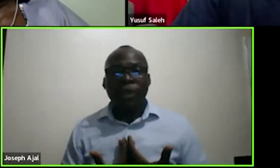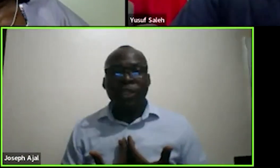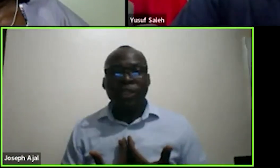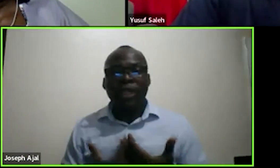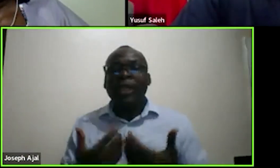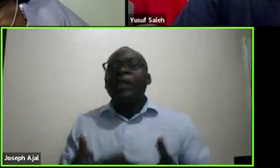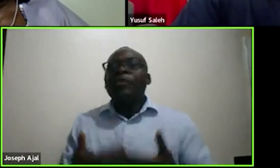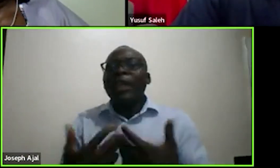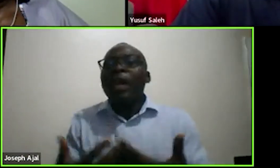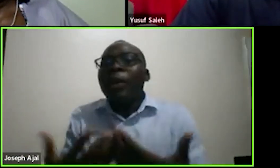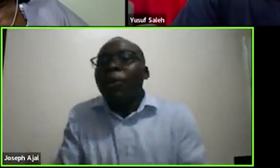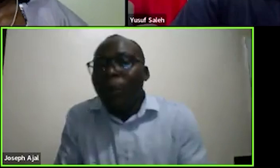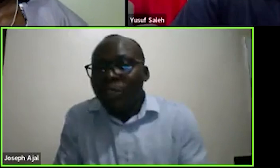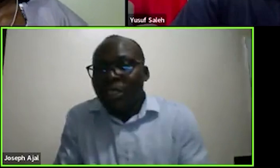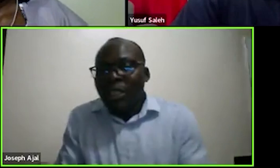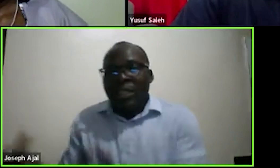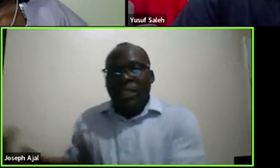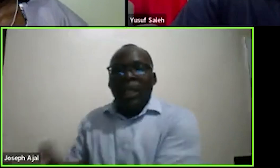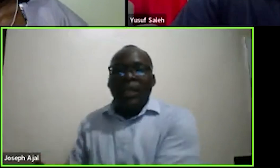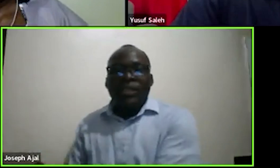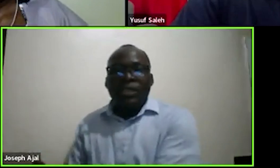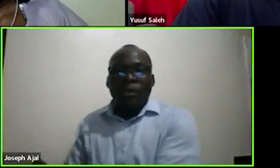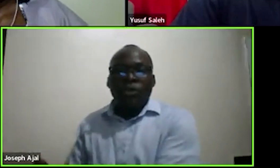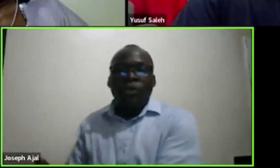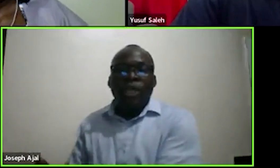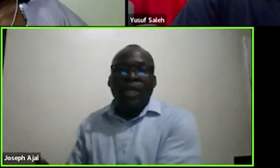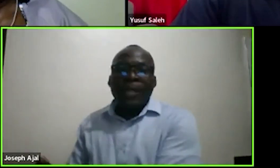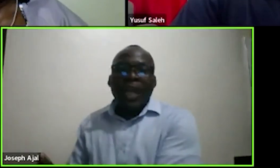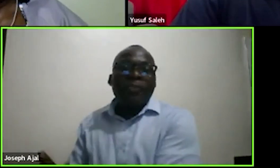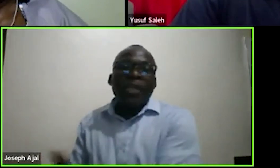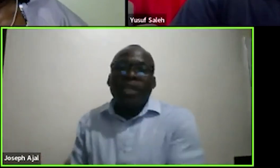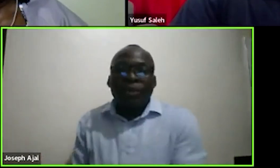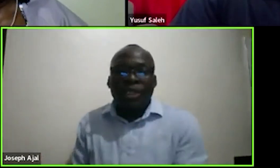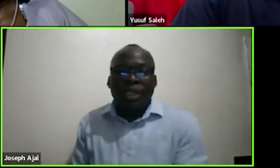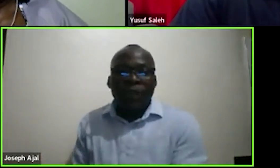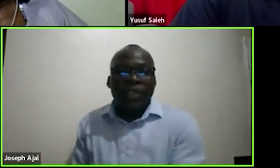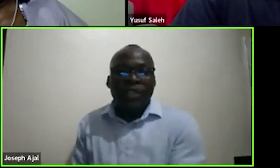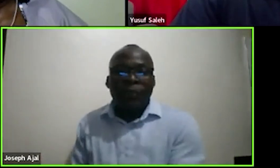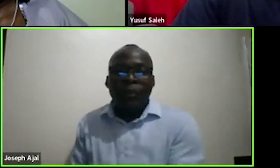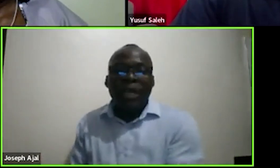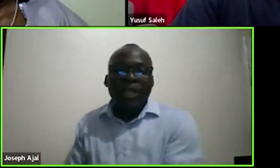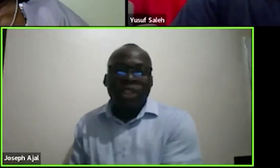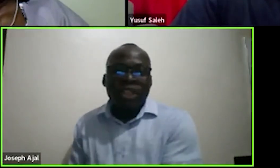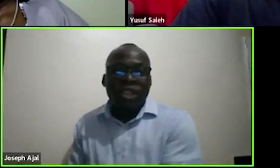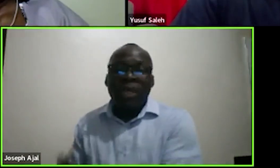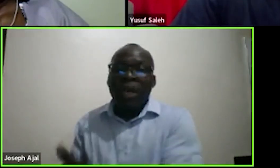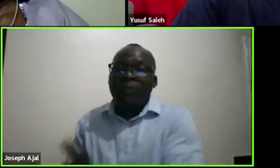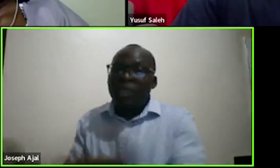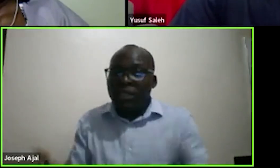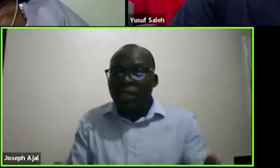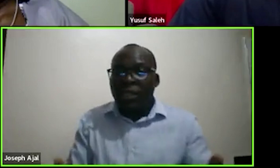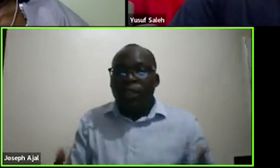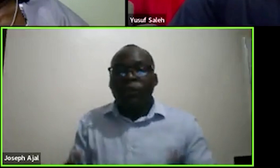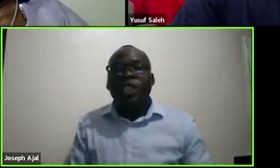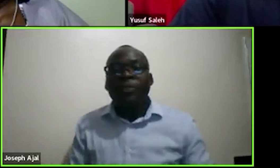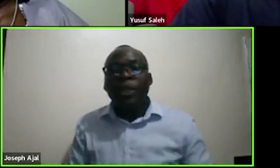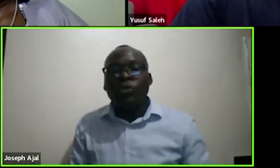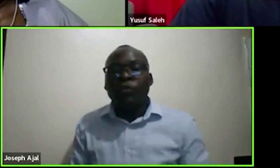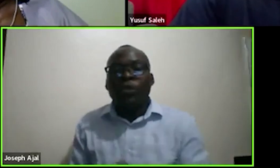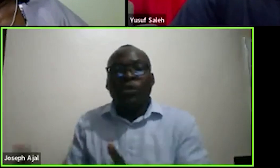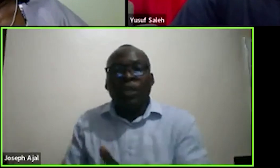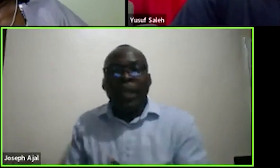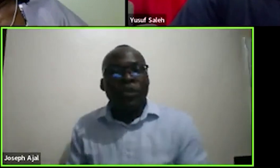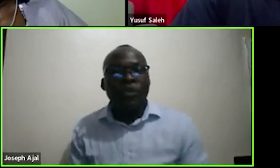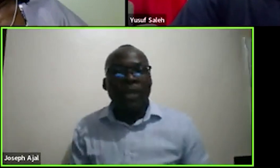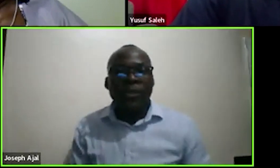HR practitioner. Right now, I'm a coach. The last 2 years, I have been the president of ICF Uganda Charter Chapter. I've just finished my